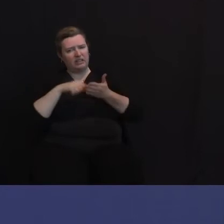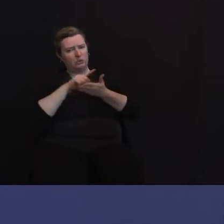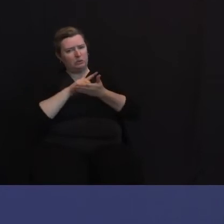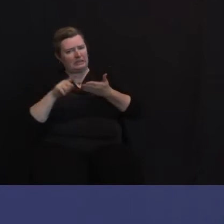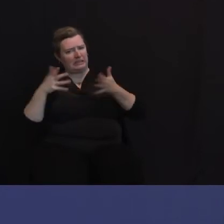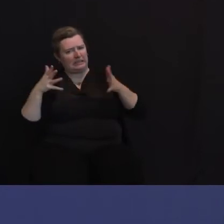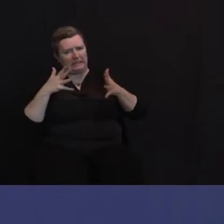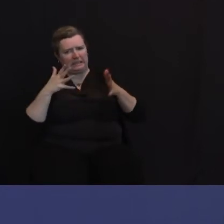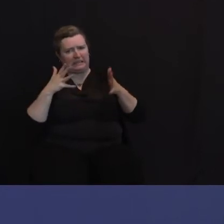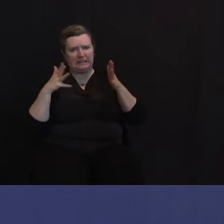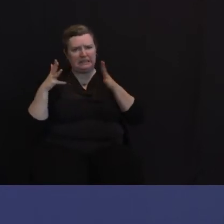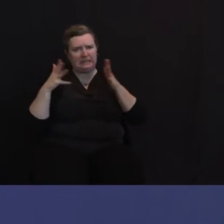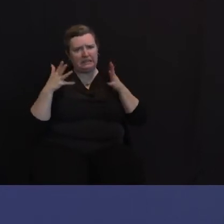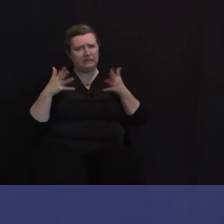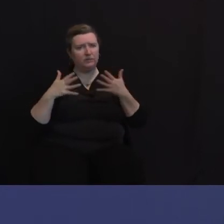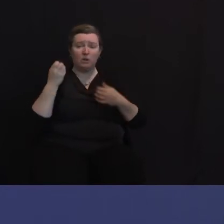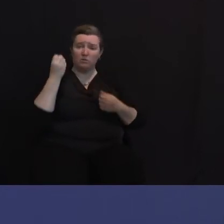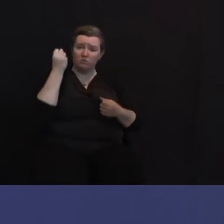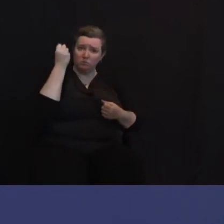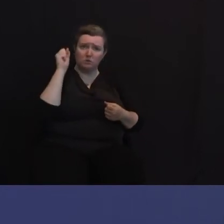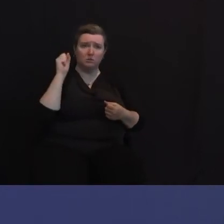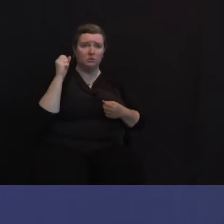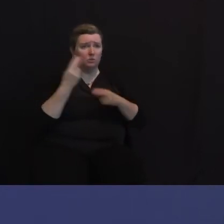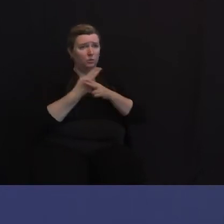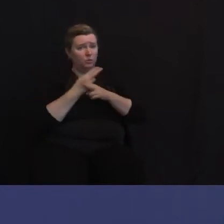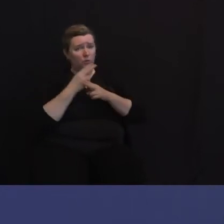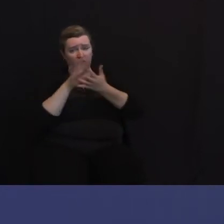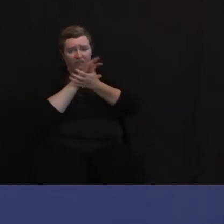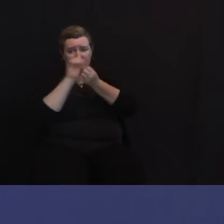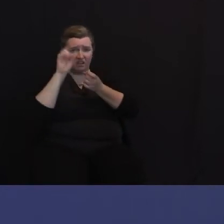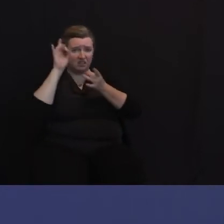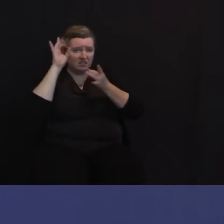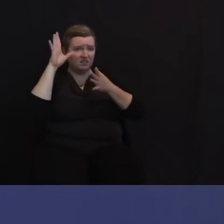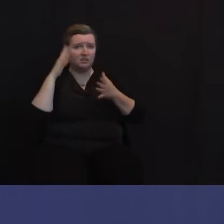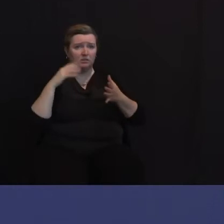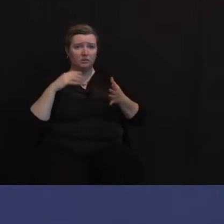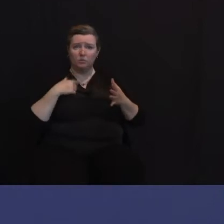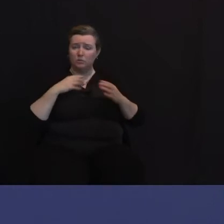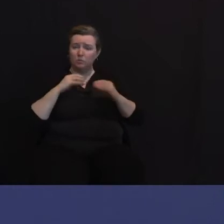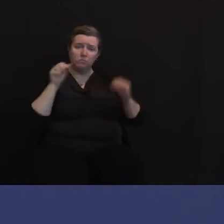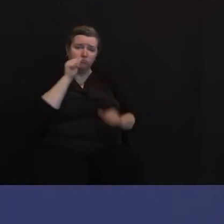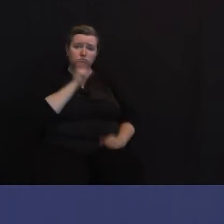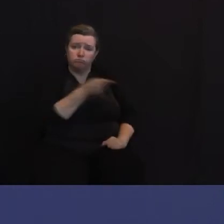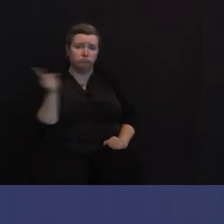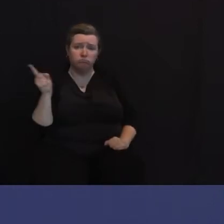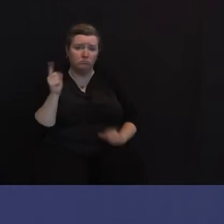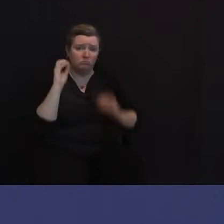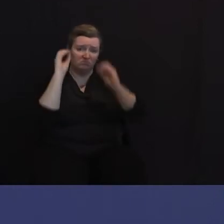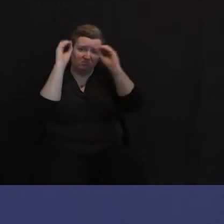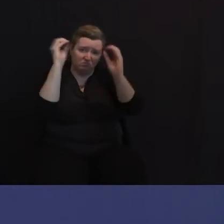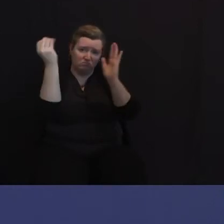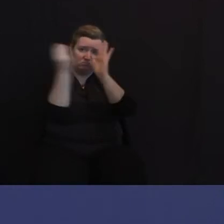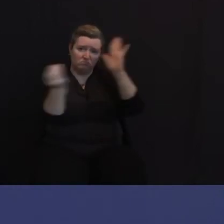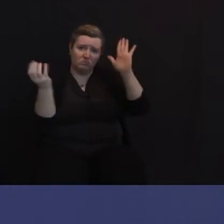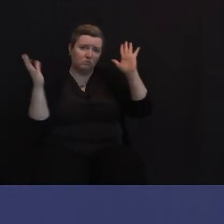And if you want to protest and use violent means, we will have no patience and we will have no reservations about